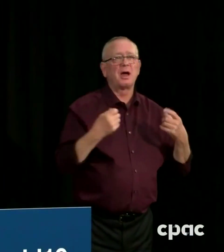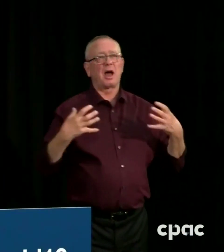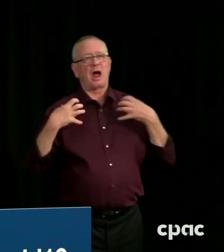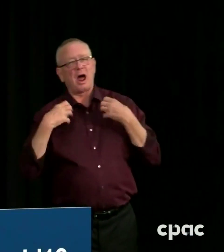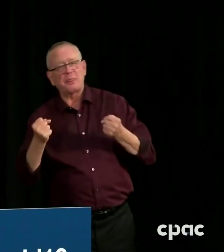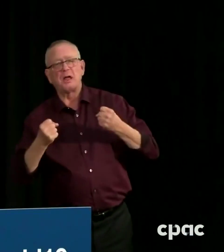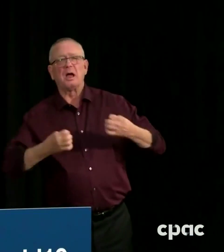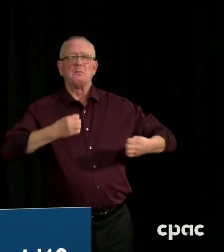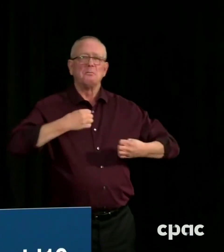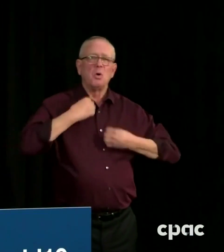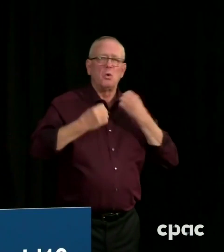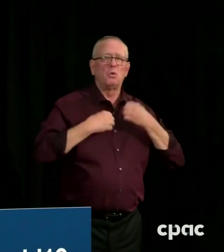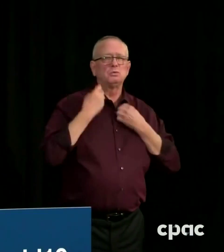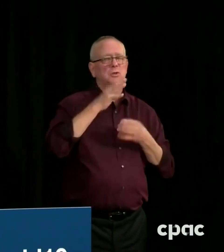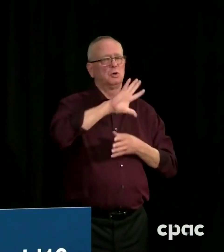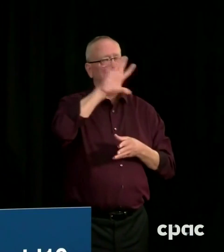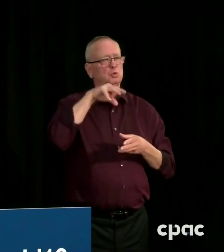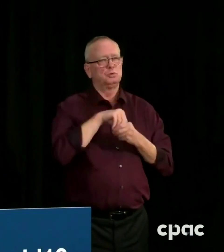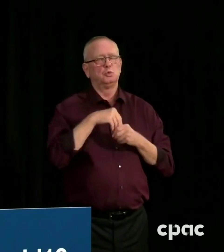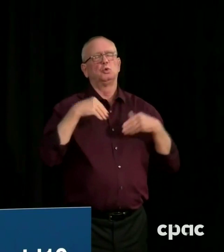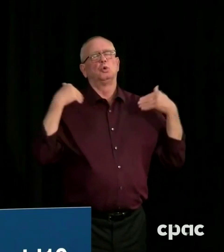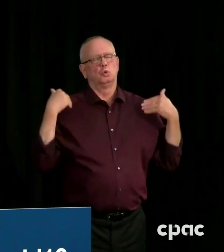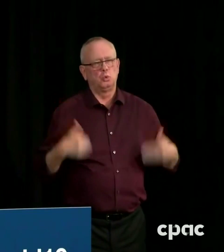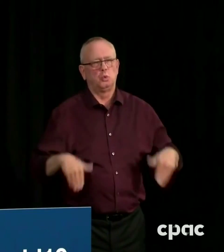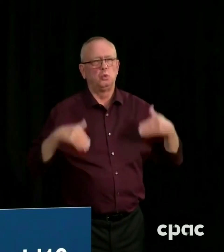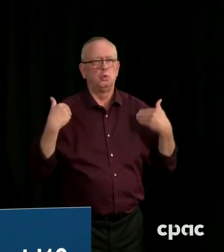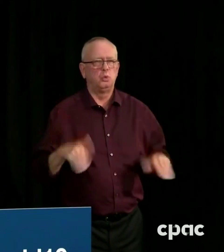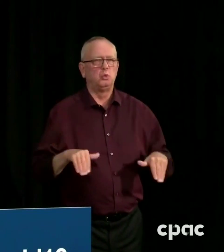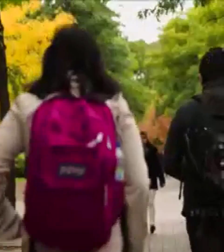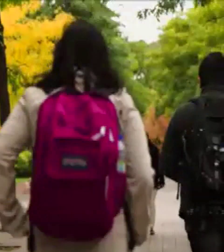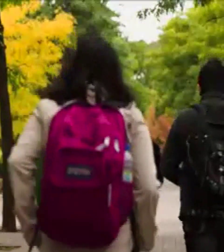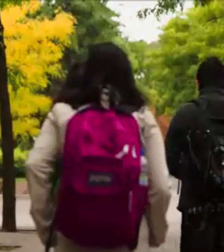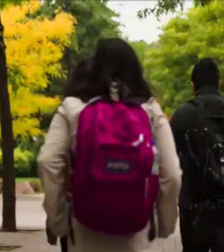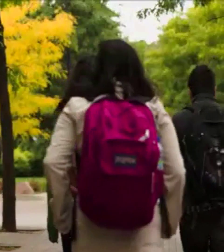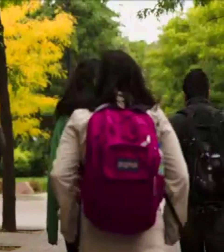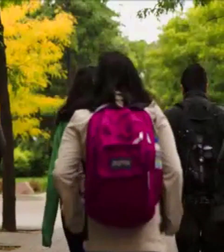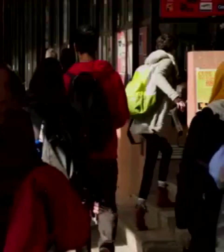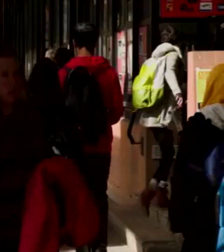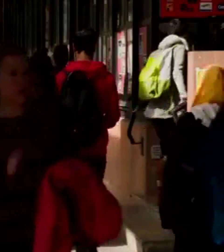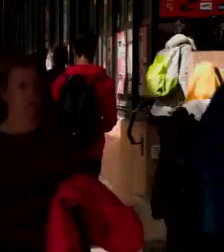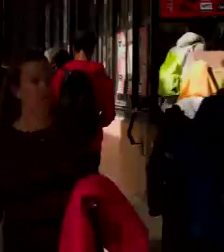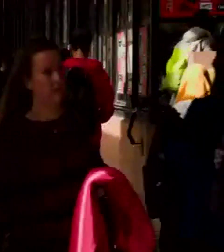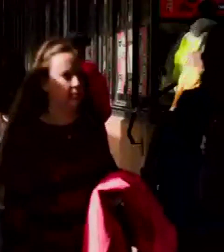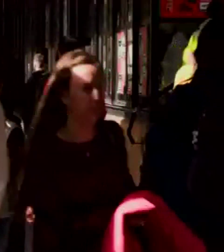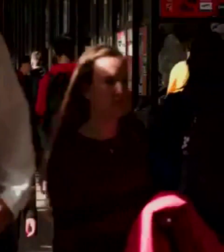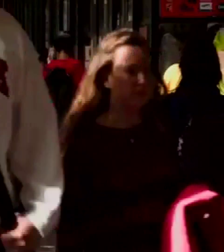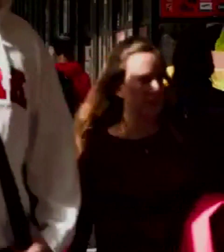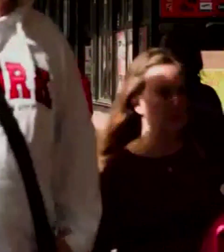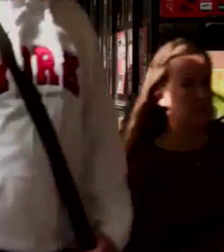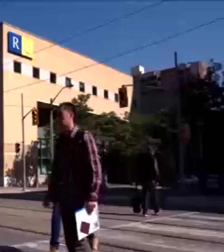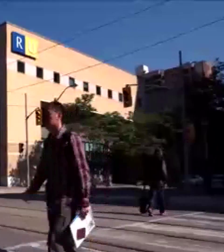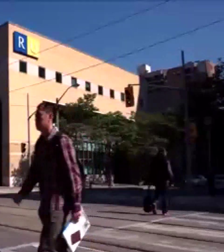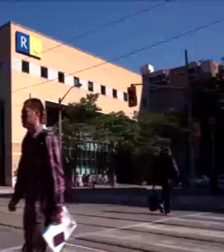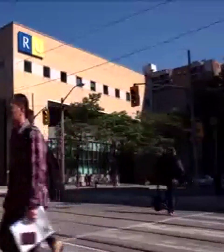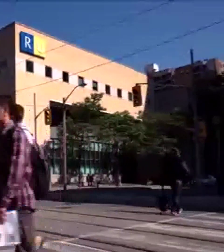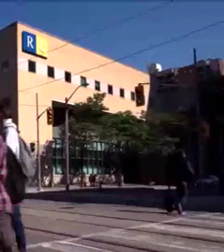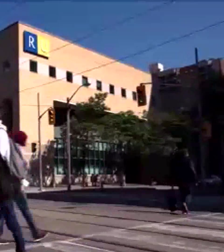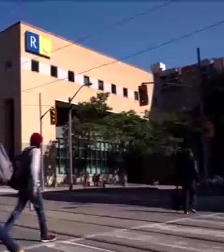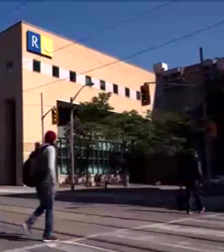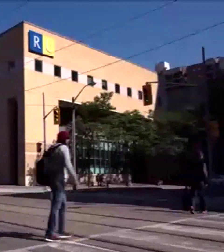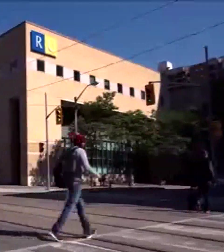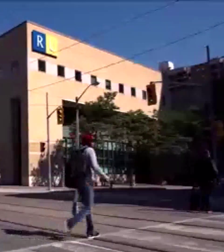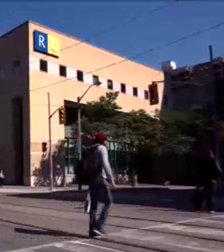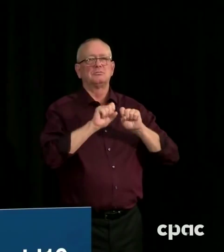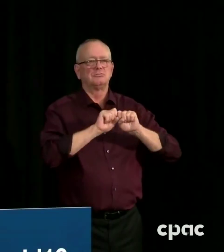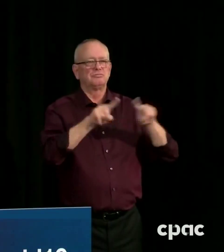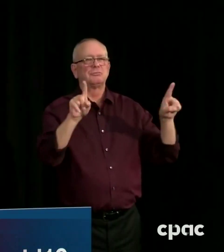Alberta said there is as yet no second wave in their province, and its health chief said up to 15 people can still gather on